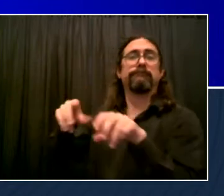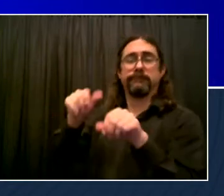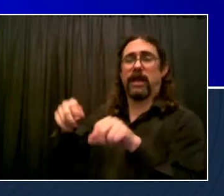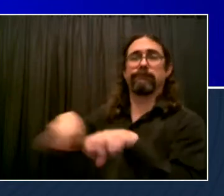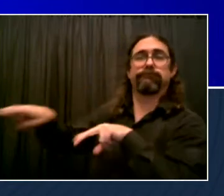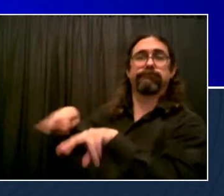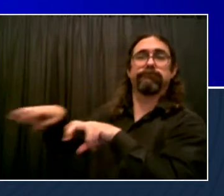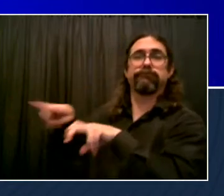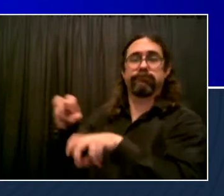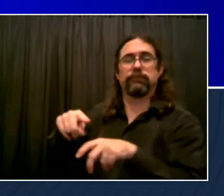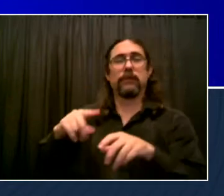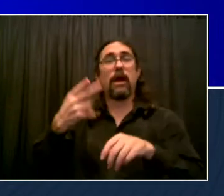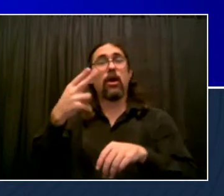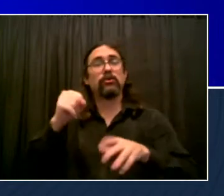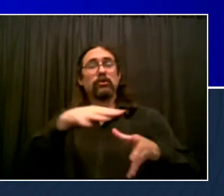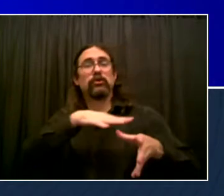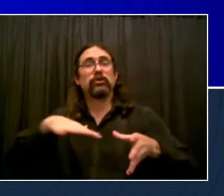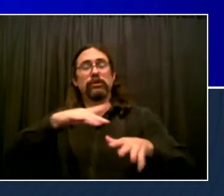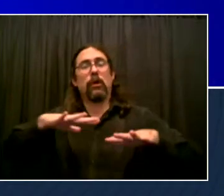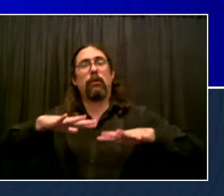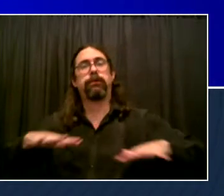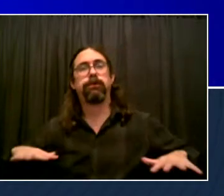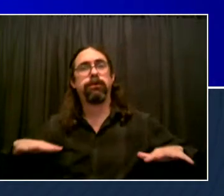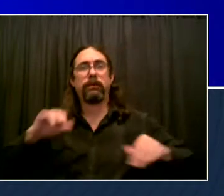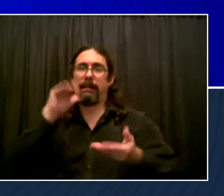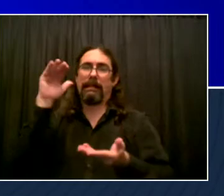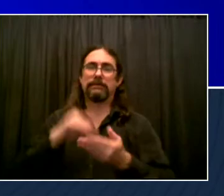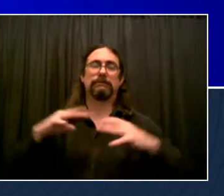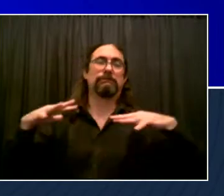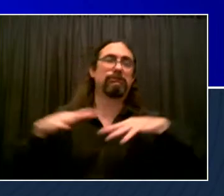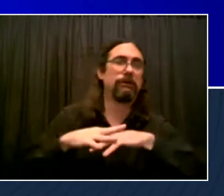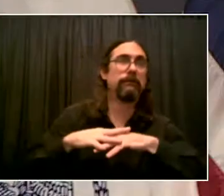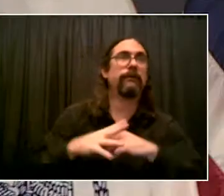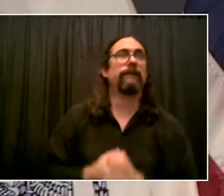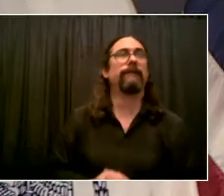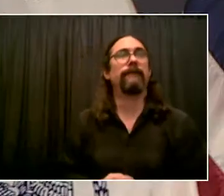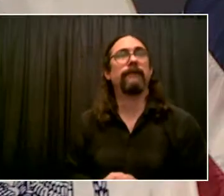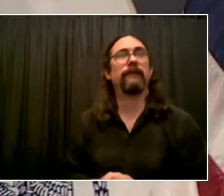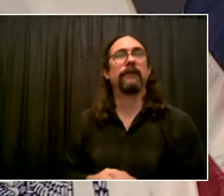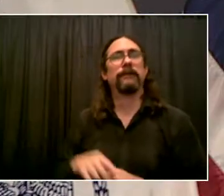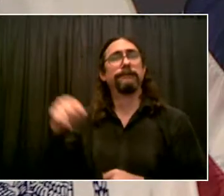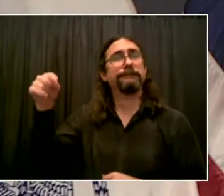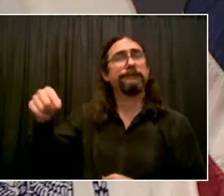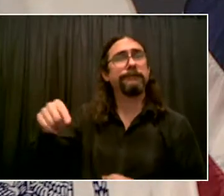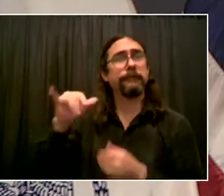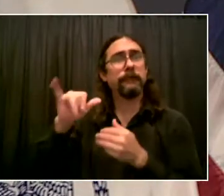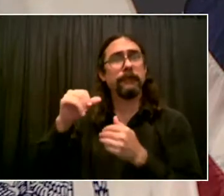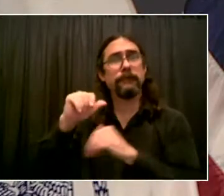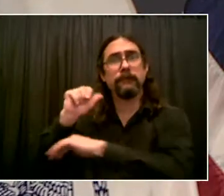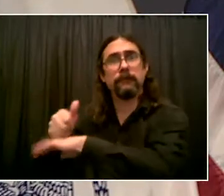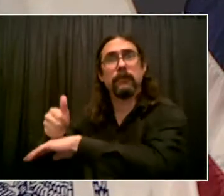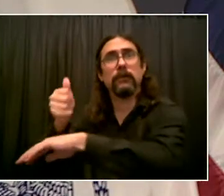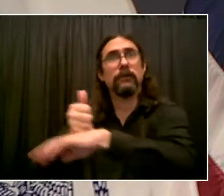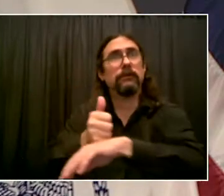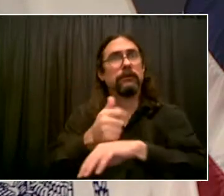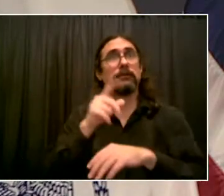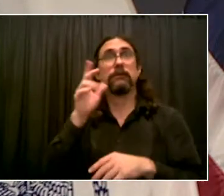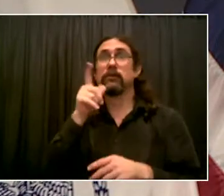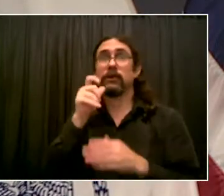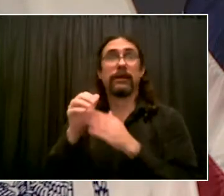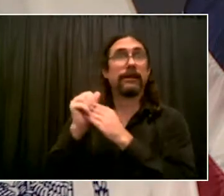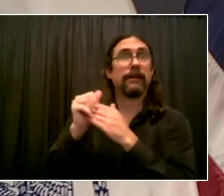this. These are the kinds of investments that make a huge difference. Reaching kids, giving them the best